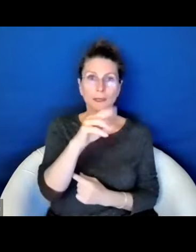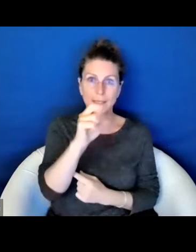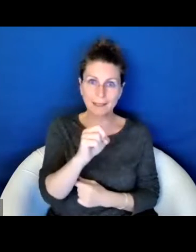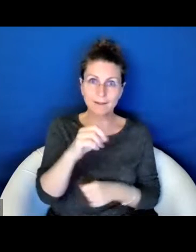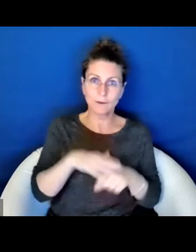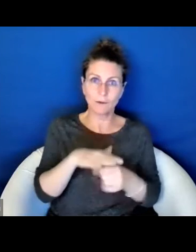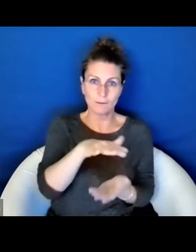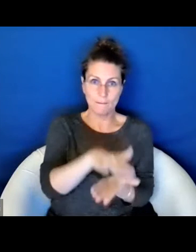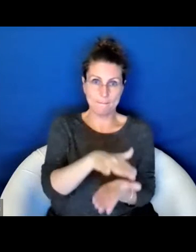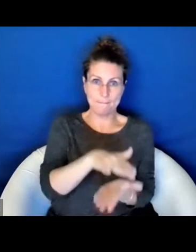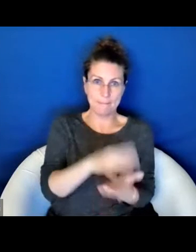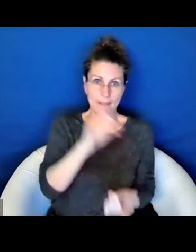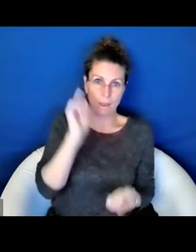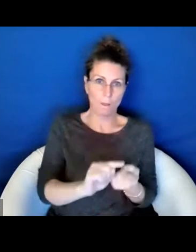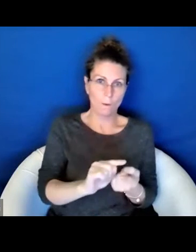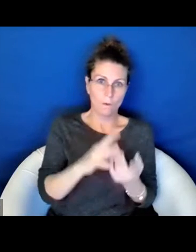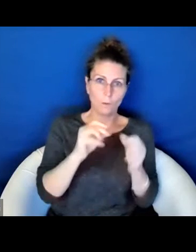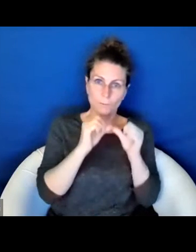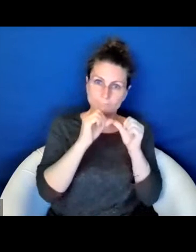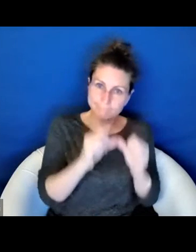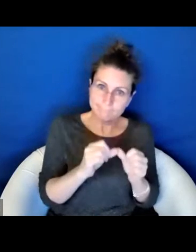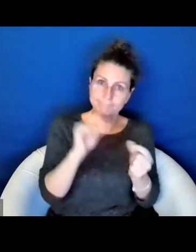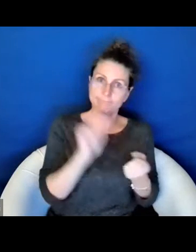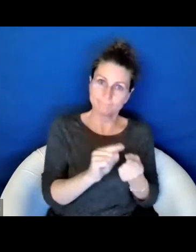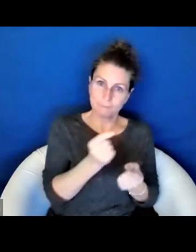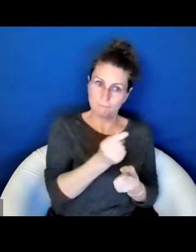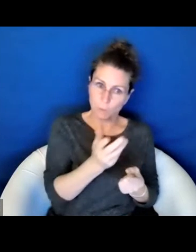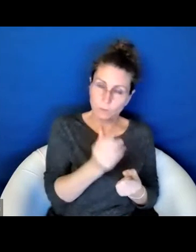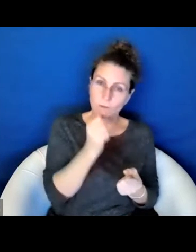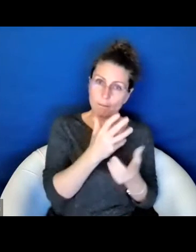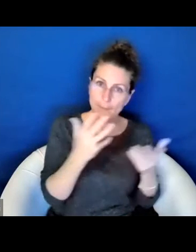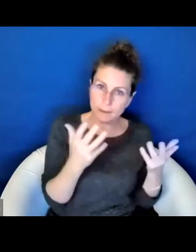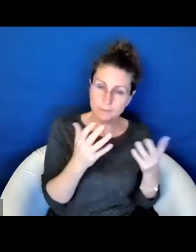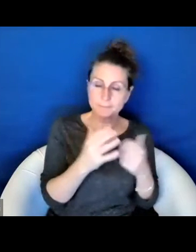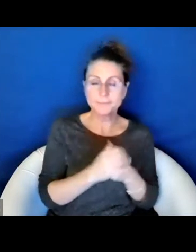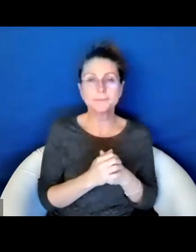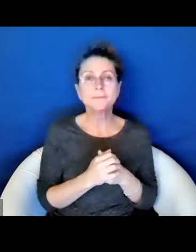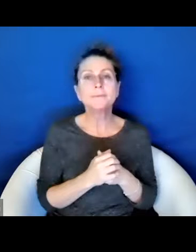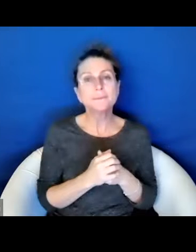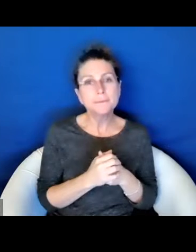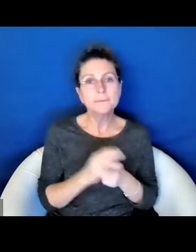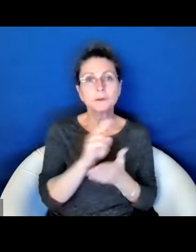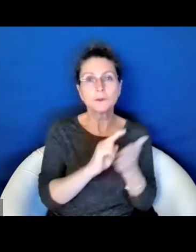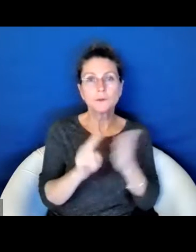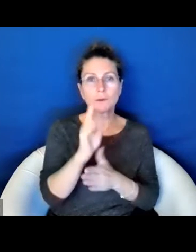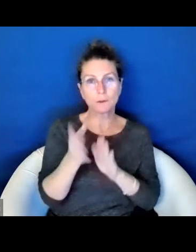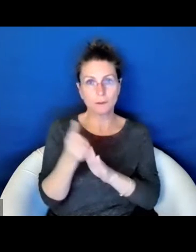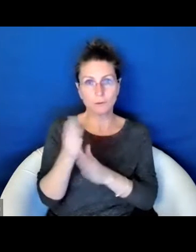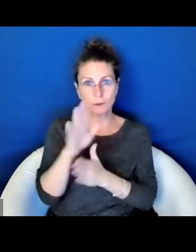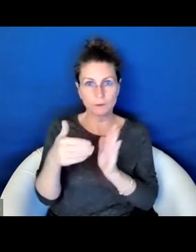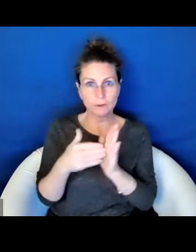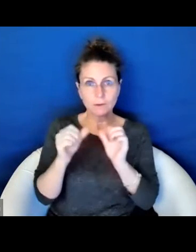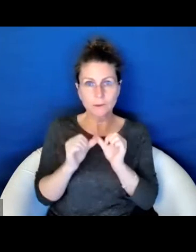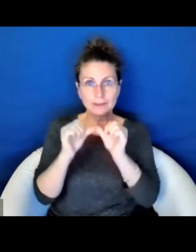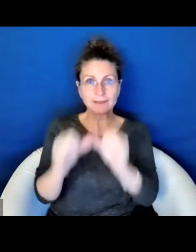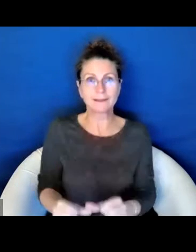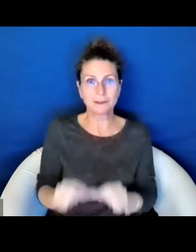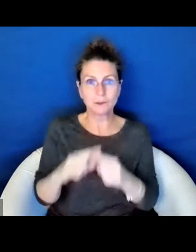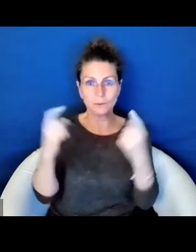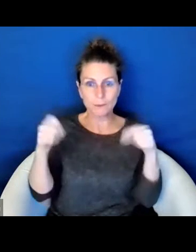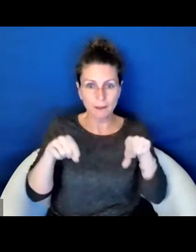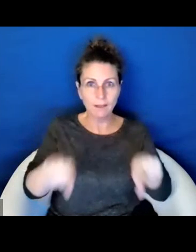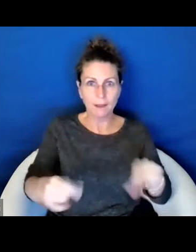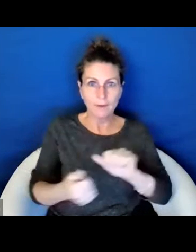low, and we want them to remain low. The university's Emergency Operations Center continues to be aligned with